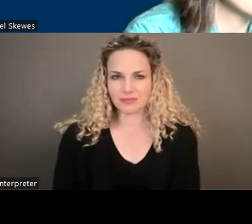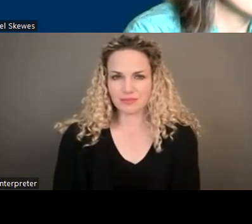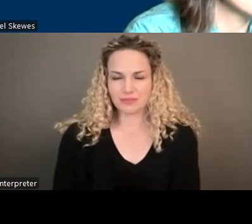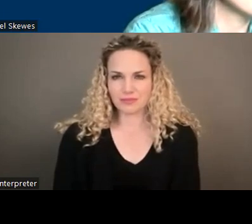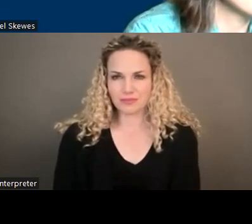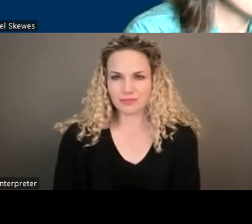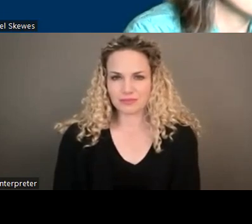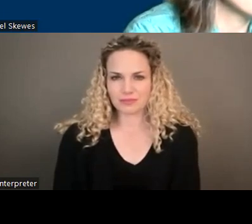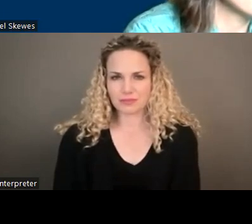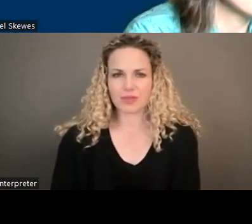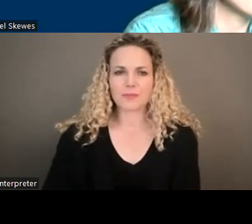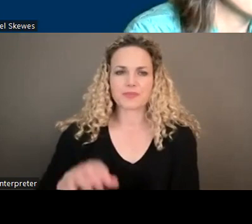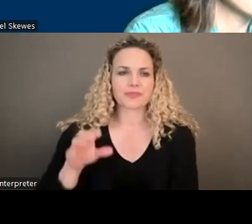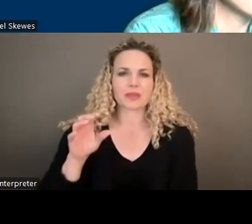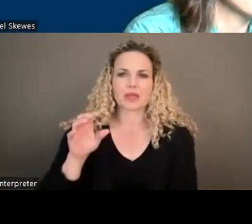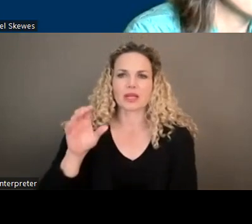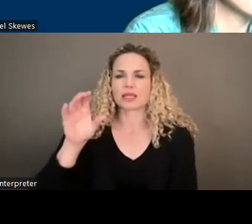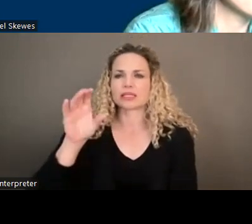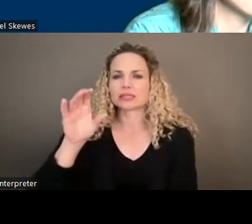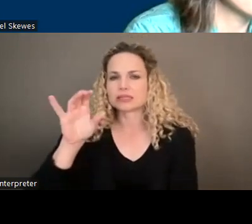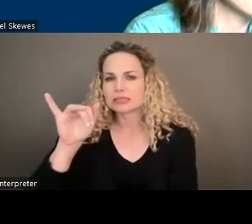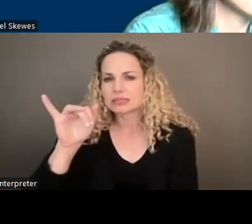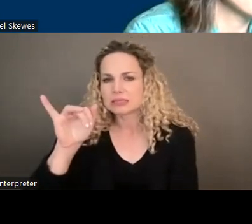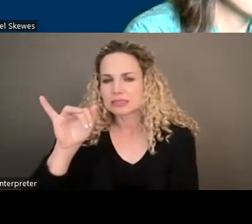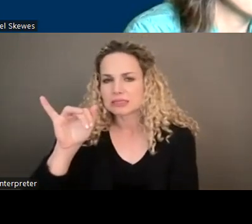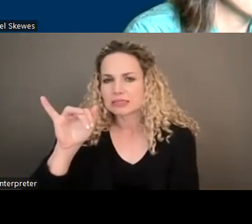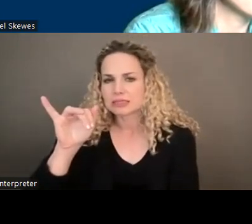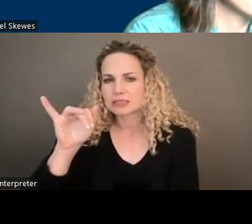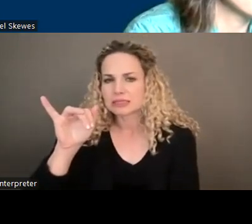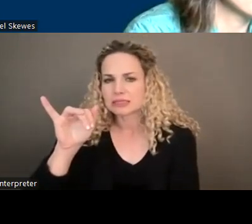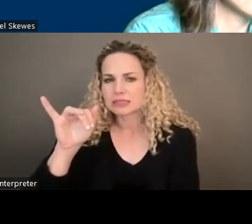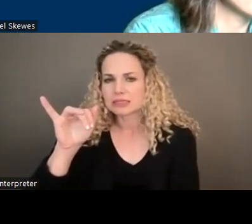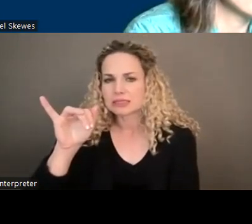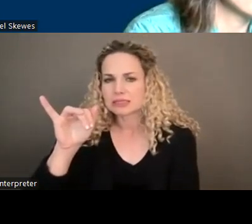Simin Akrami. Simin, can you please unmute yourself?